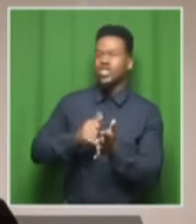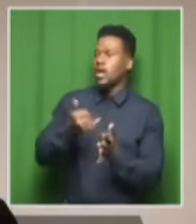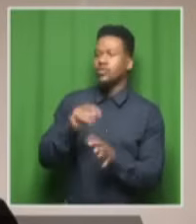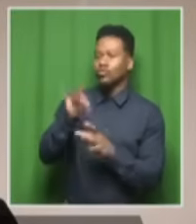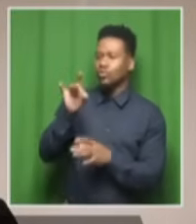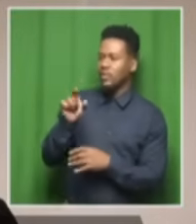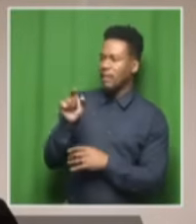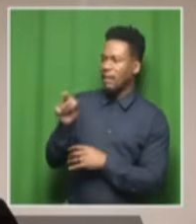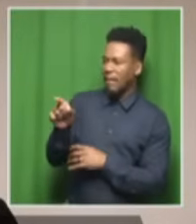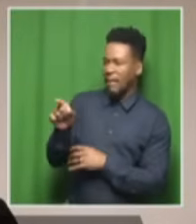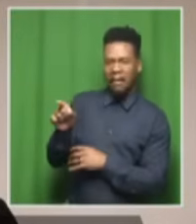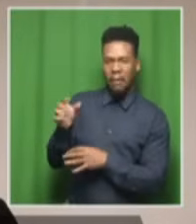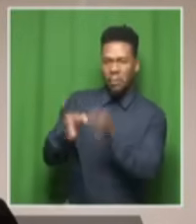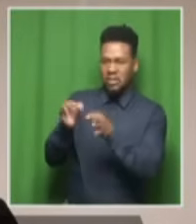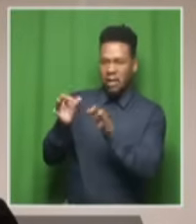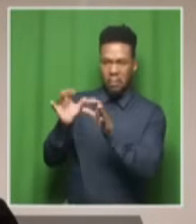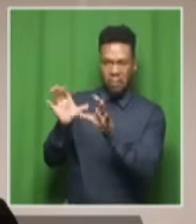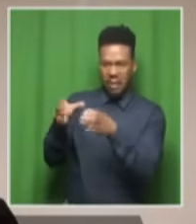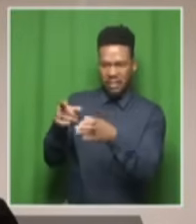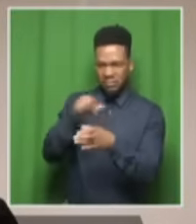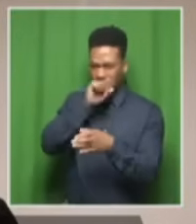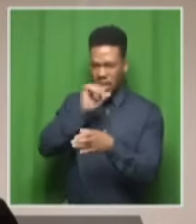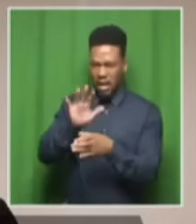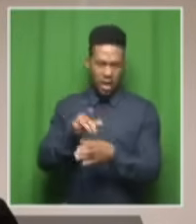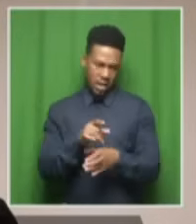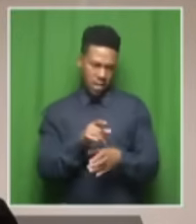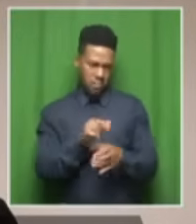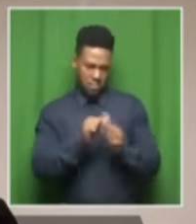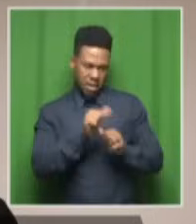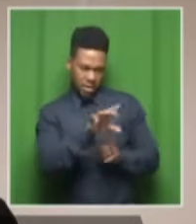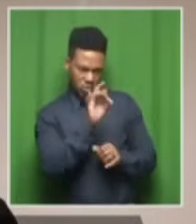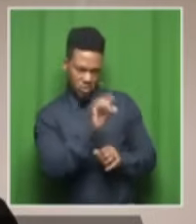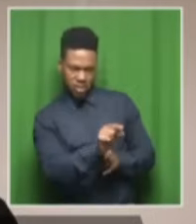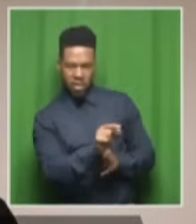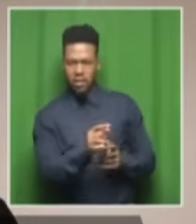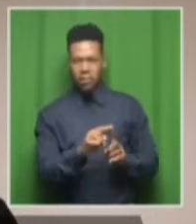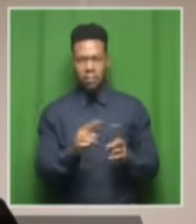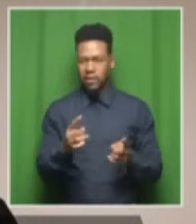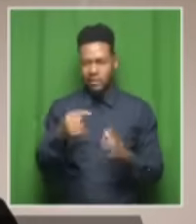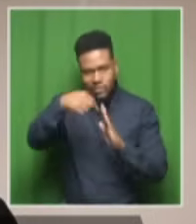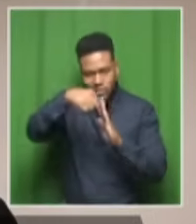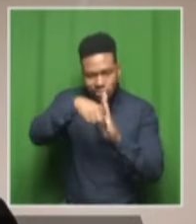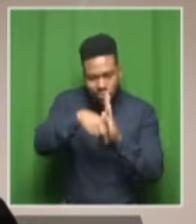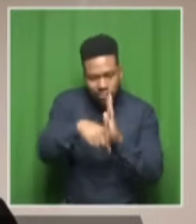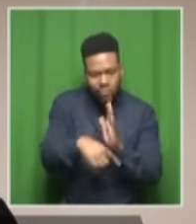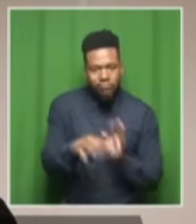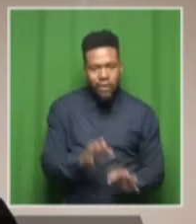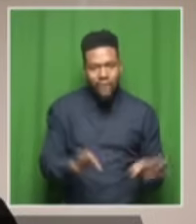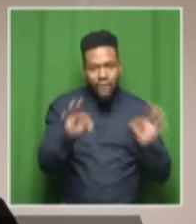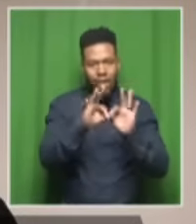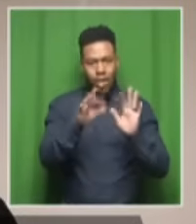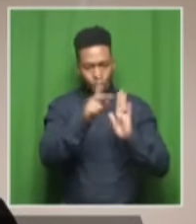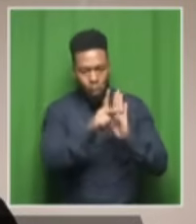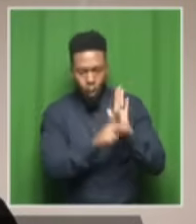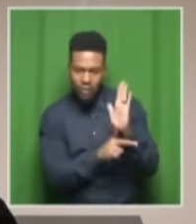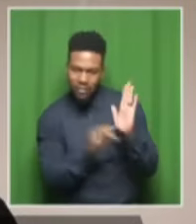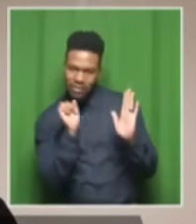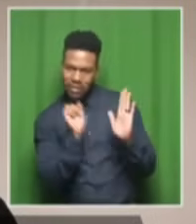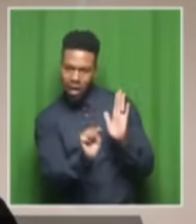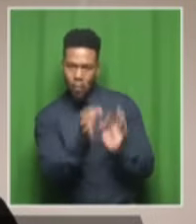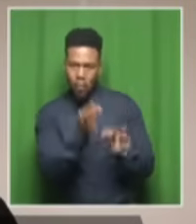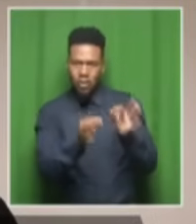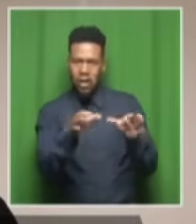that's a bad reason to vote, but I think it's good to vote in accordance with values. Look what these parties, their policies stand for. And I mean, like,